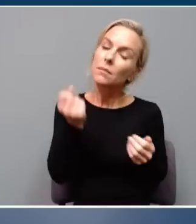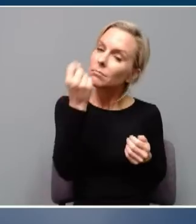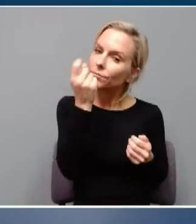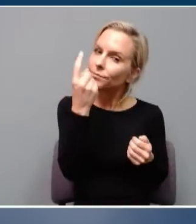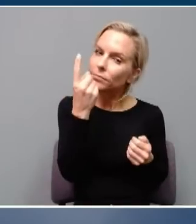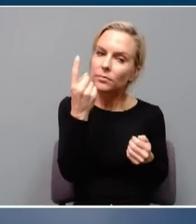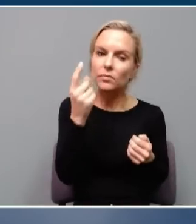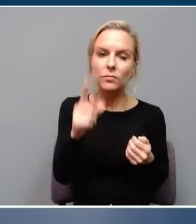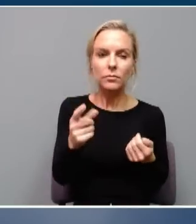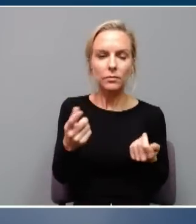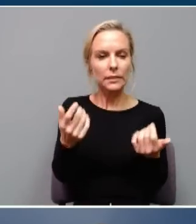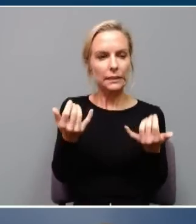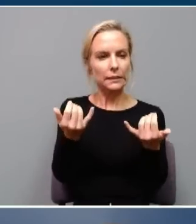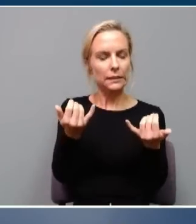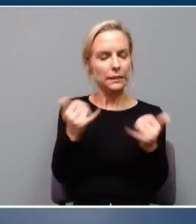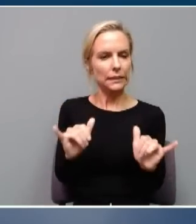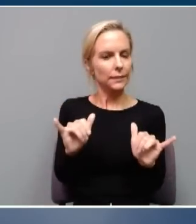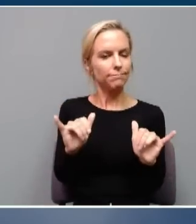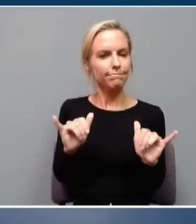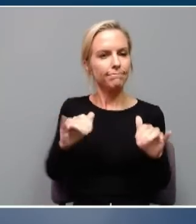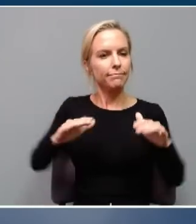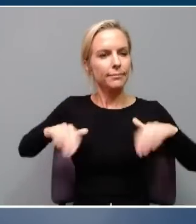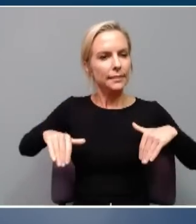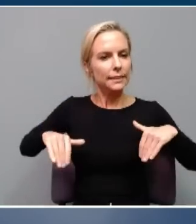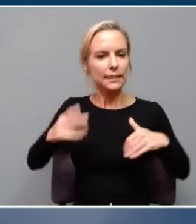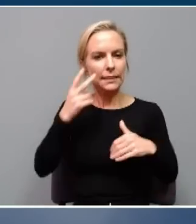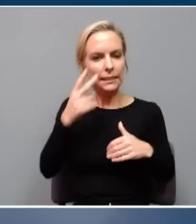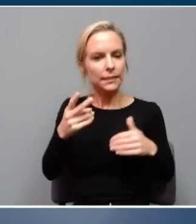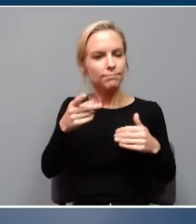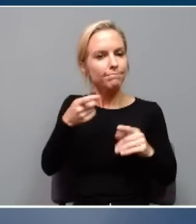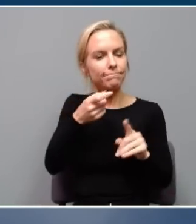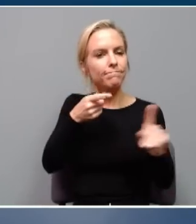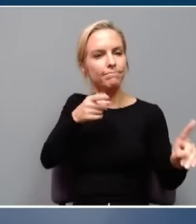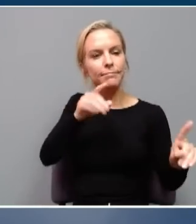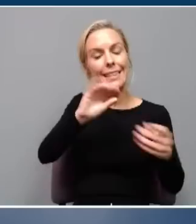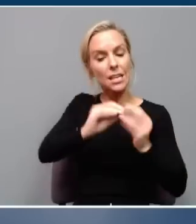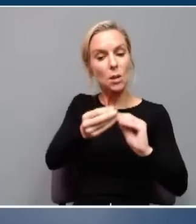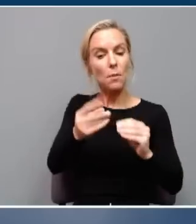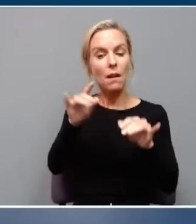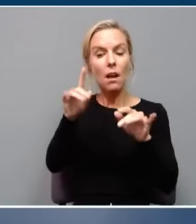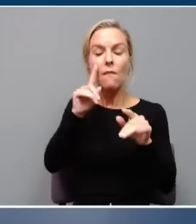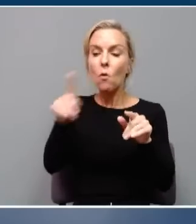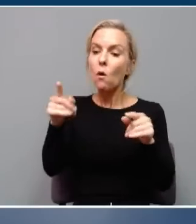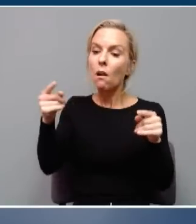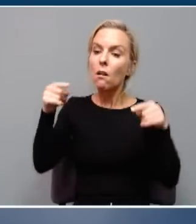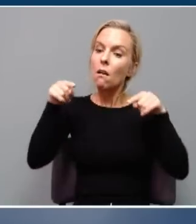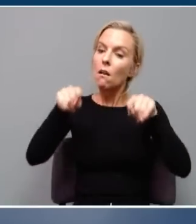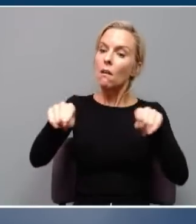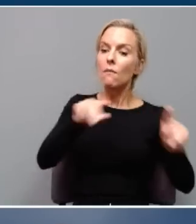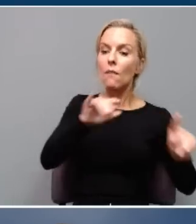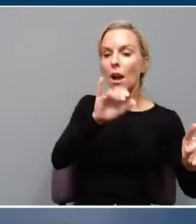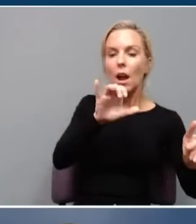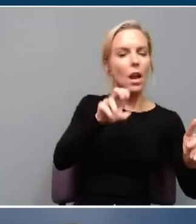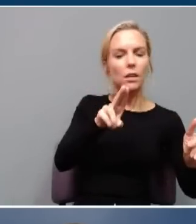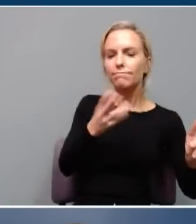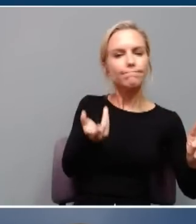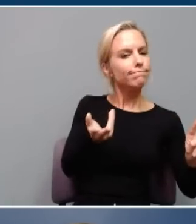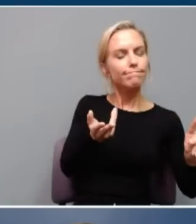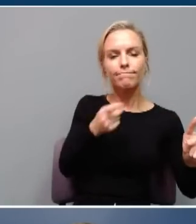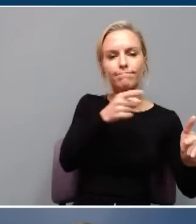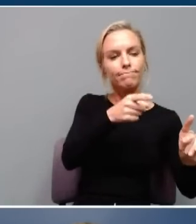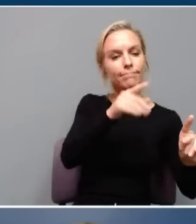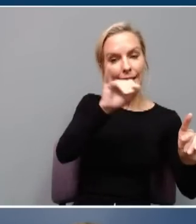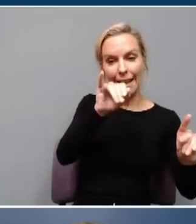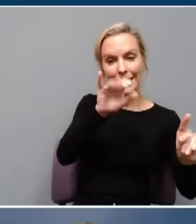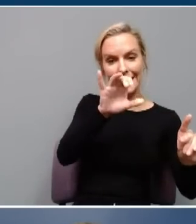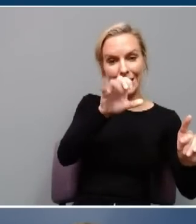quite seeing the same in ICUs, where we're seeing more of a plateau. And again,